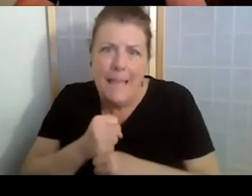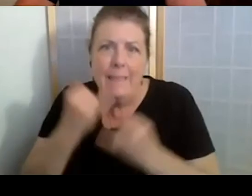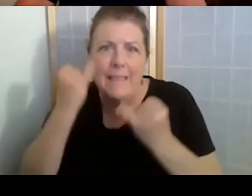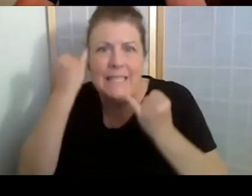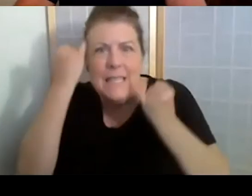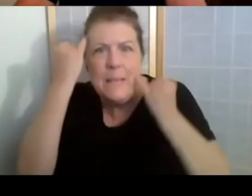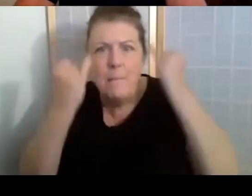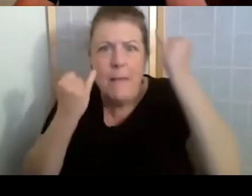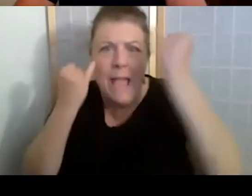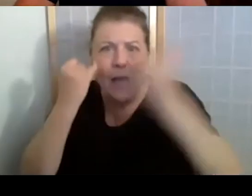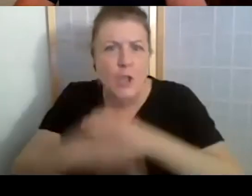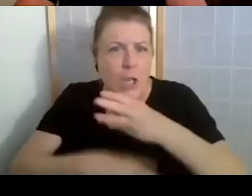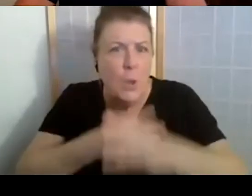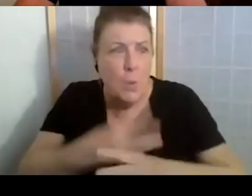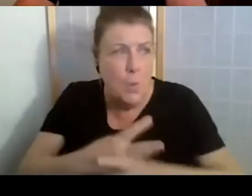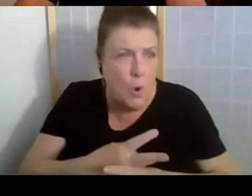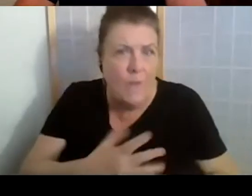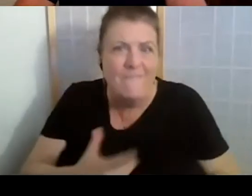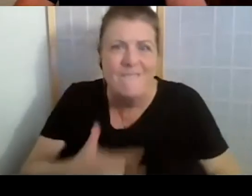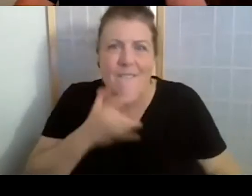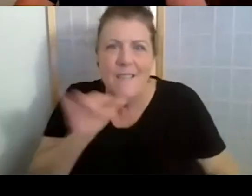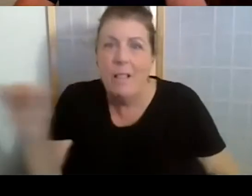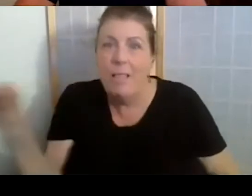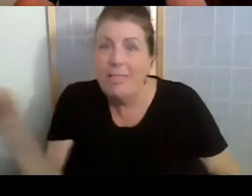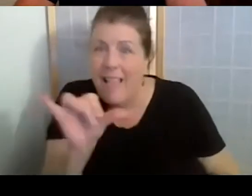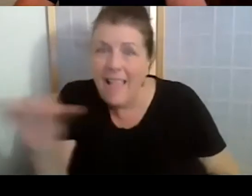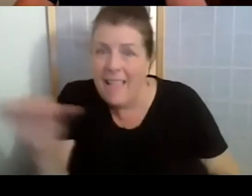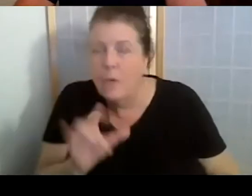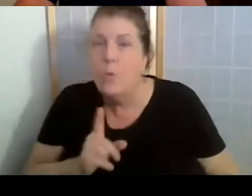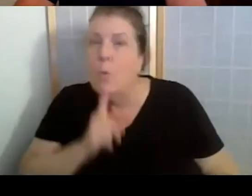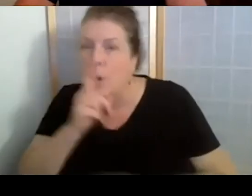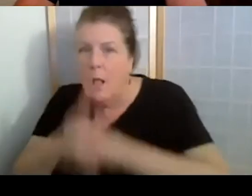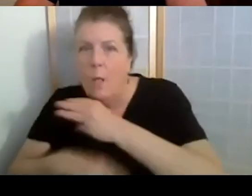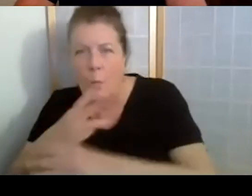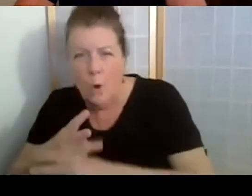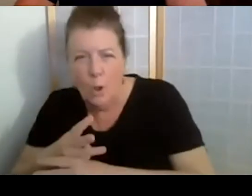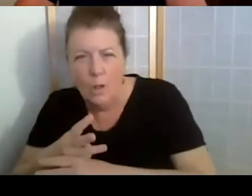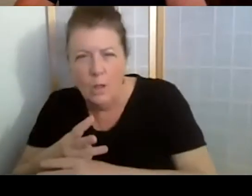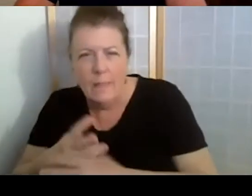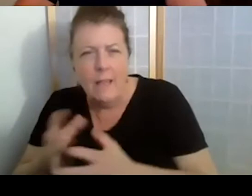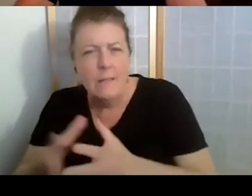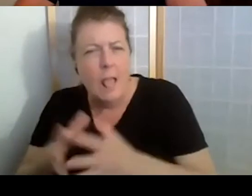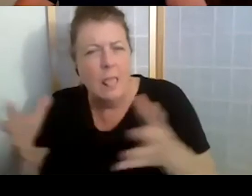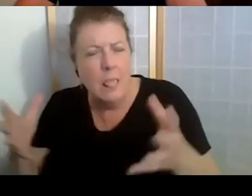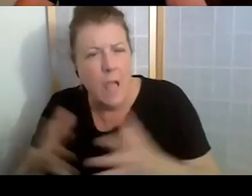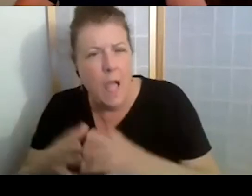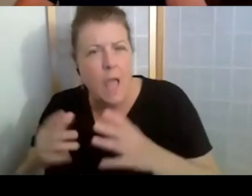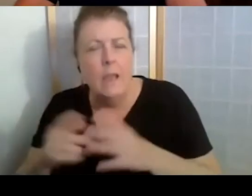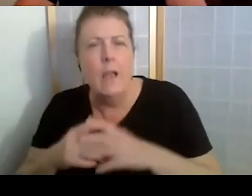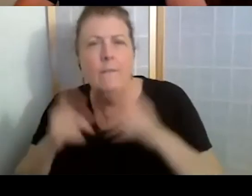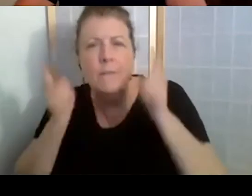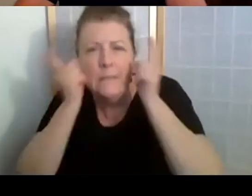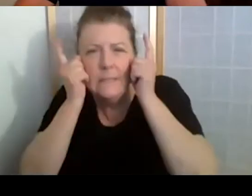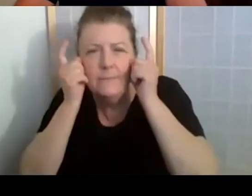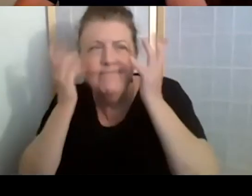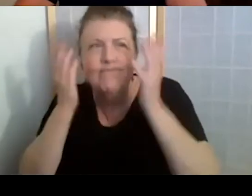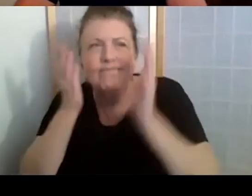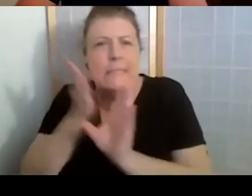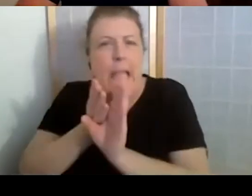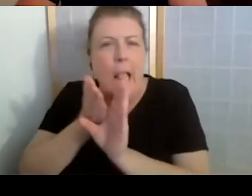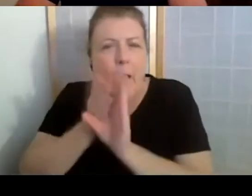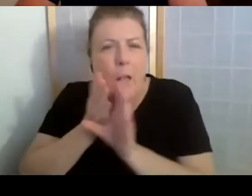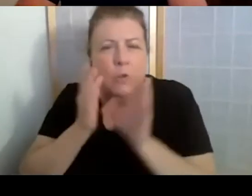incredible amount of psychic energy, but also like release to do that. So I felt like